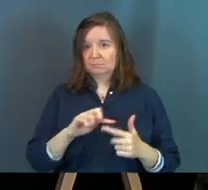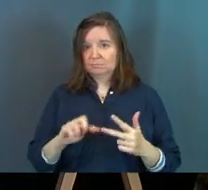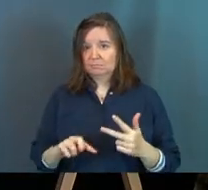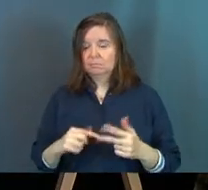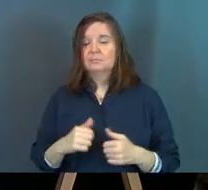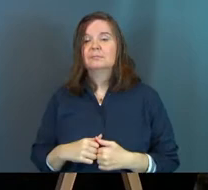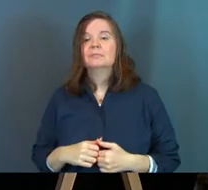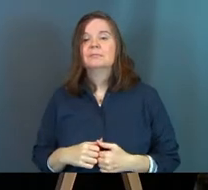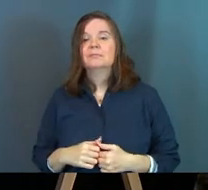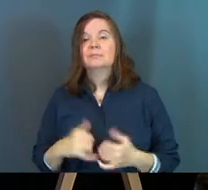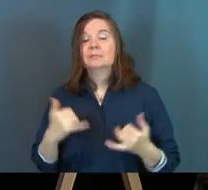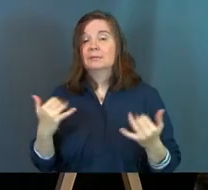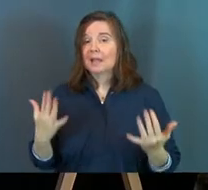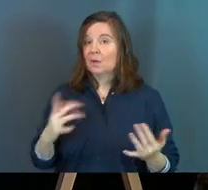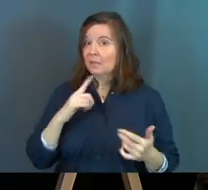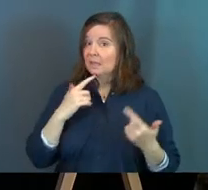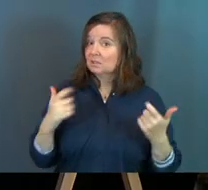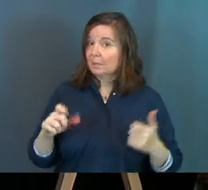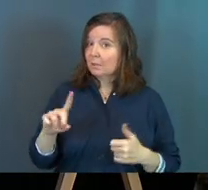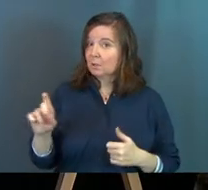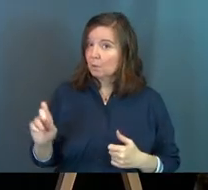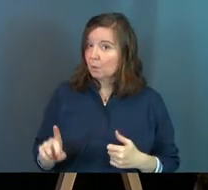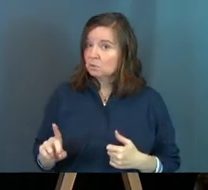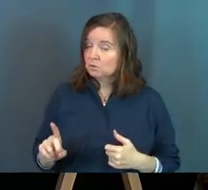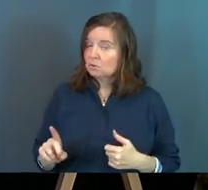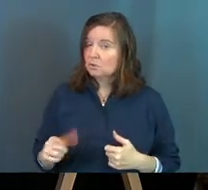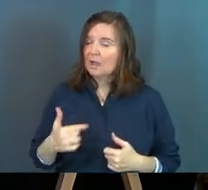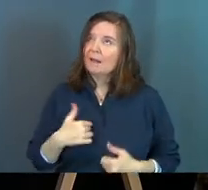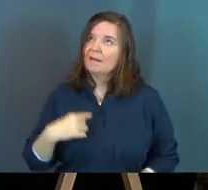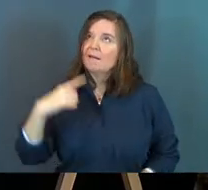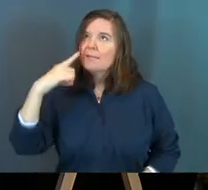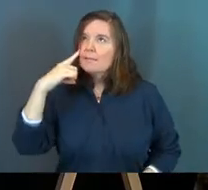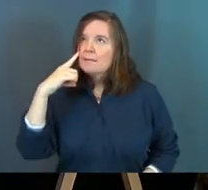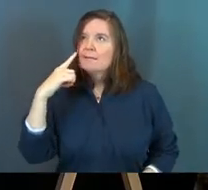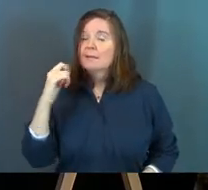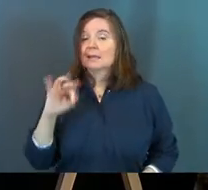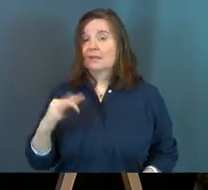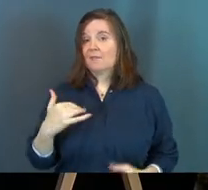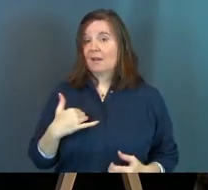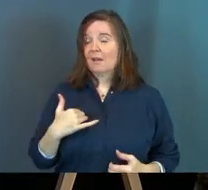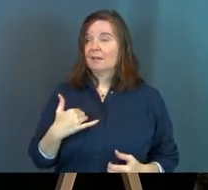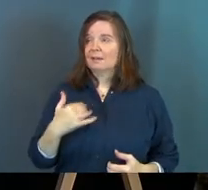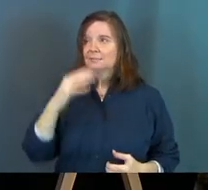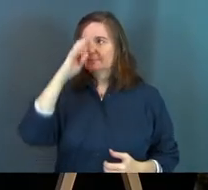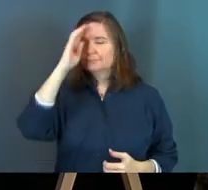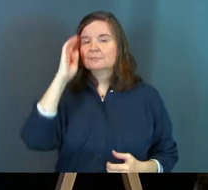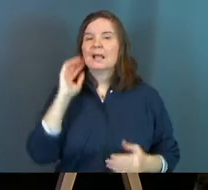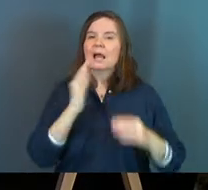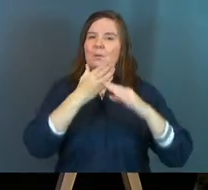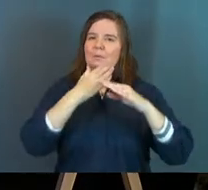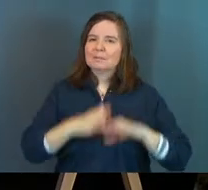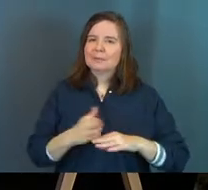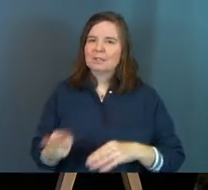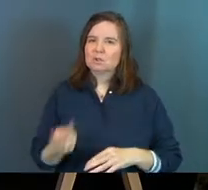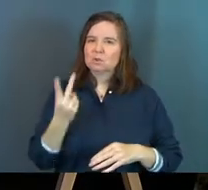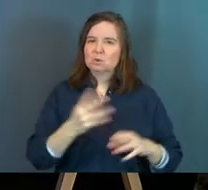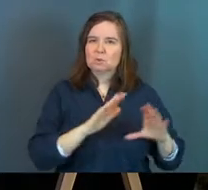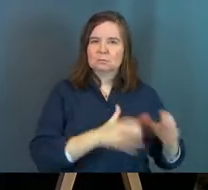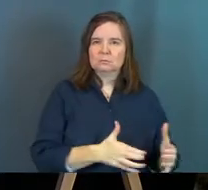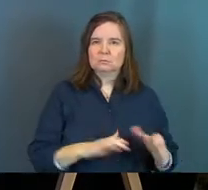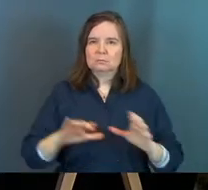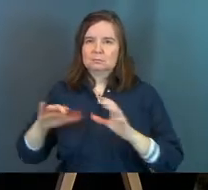Right now, these are big questions, and I think if I had to, I'd split us into two